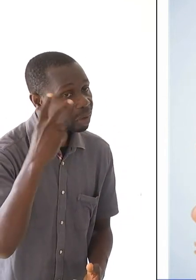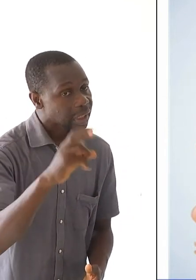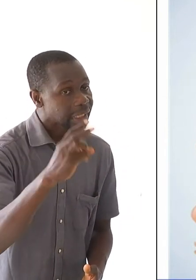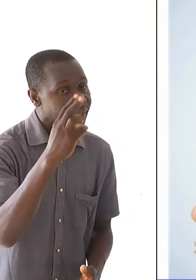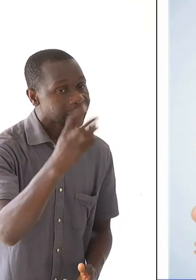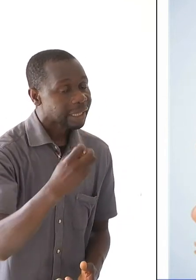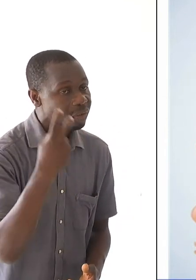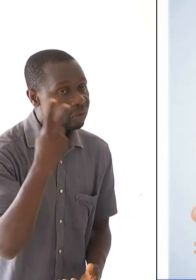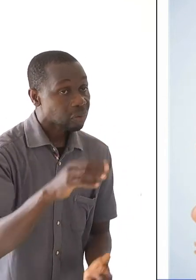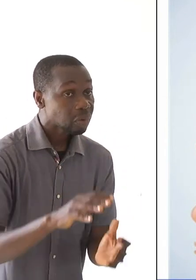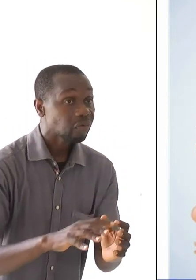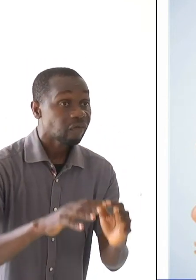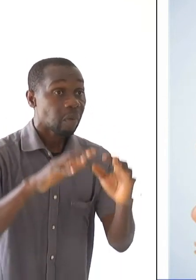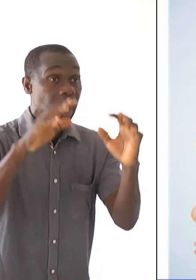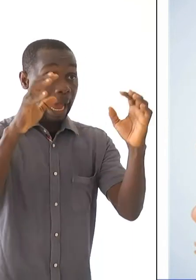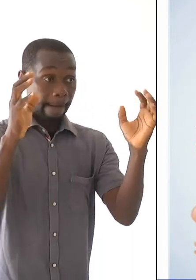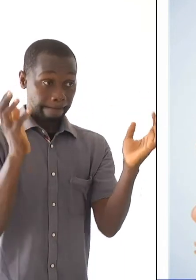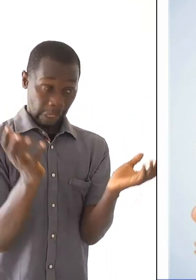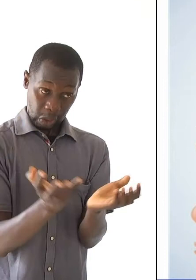they form a ball.